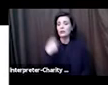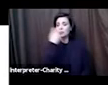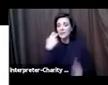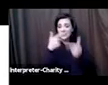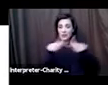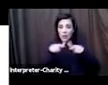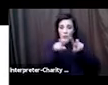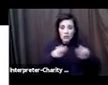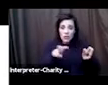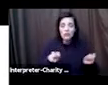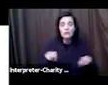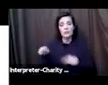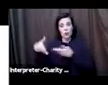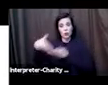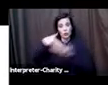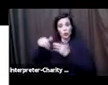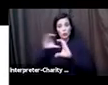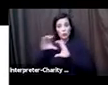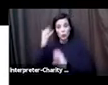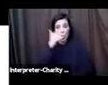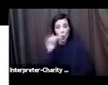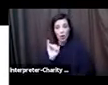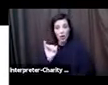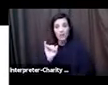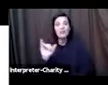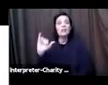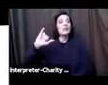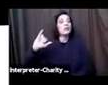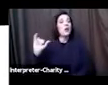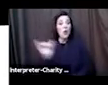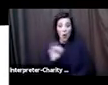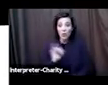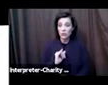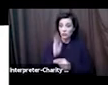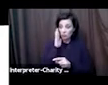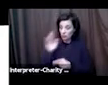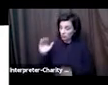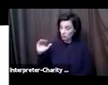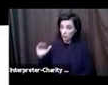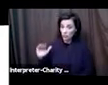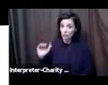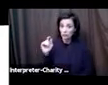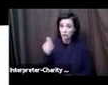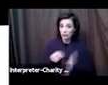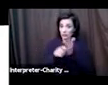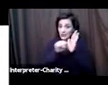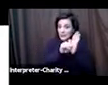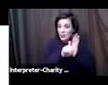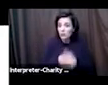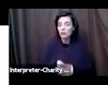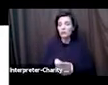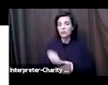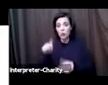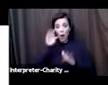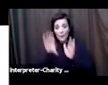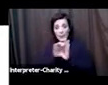their social communication, but then we'll look further into like, does a child need certain symbols? Do they need pictures? Maybe they do